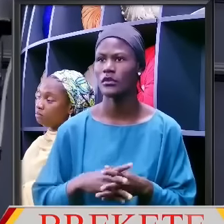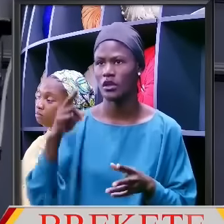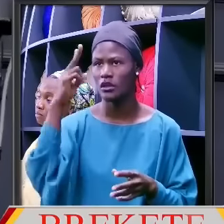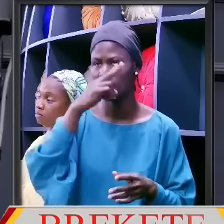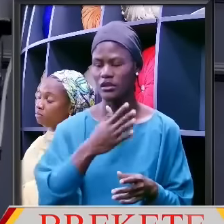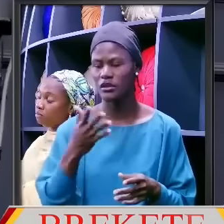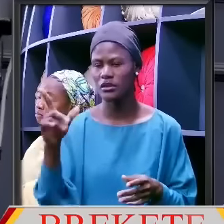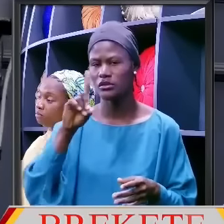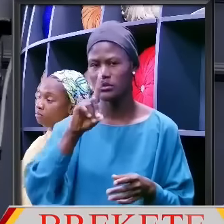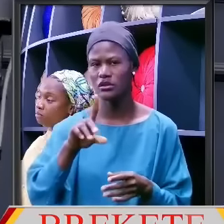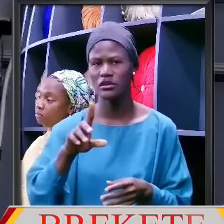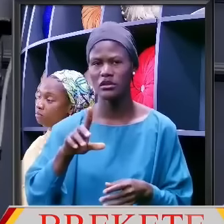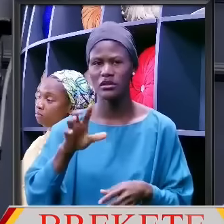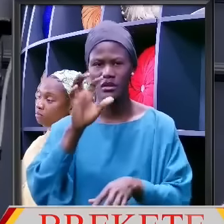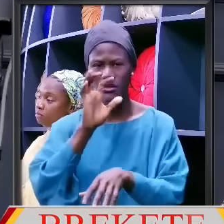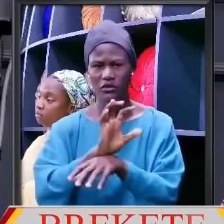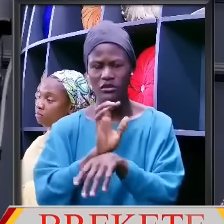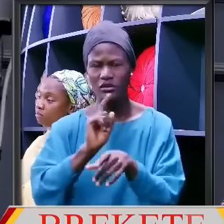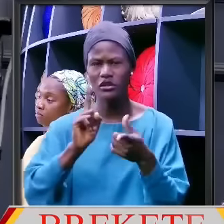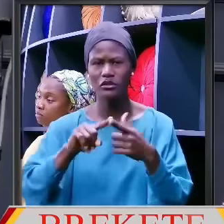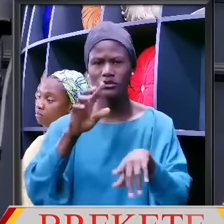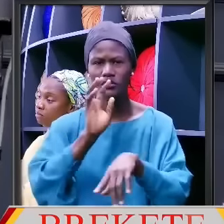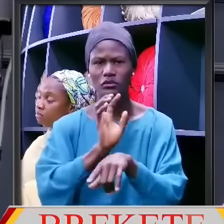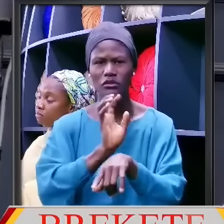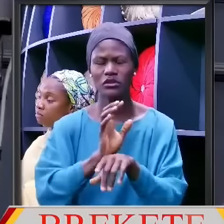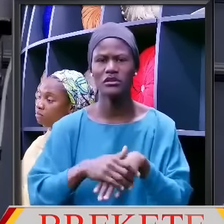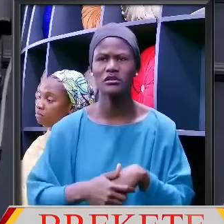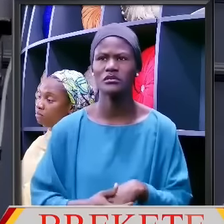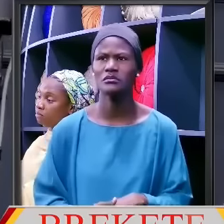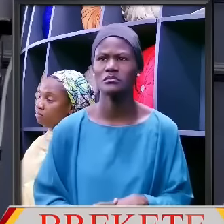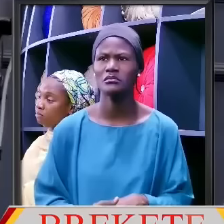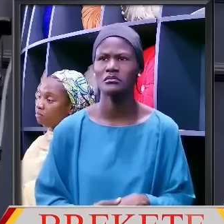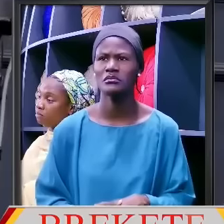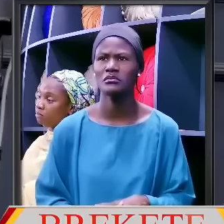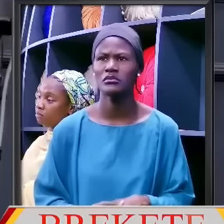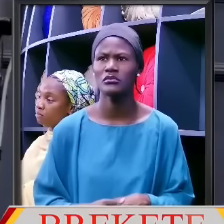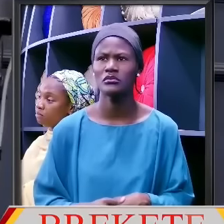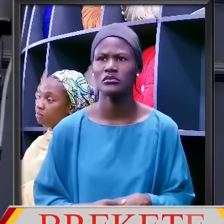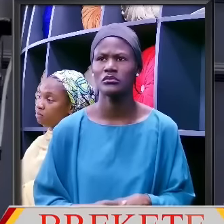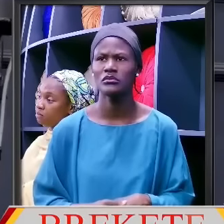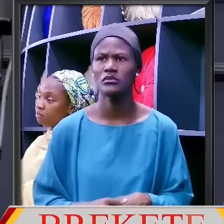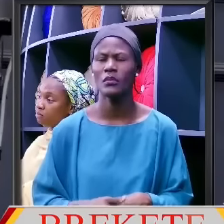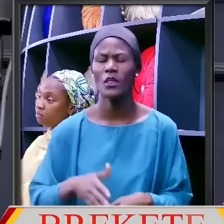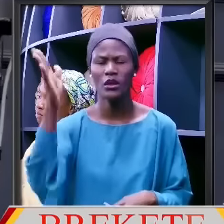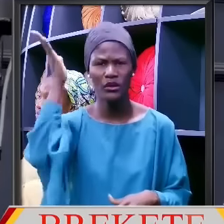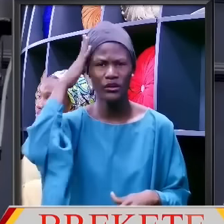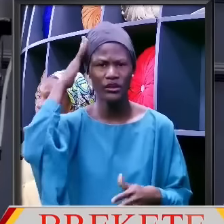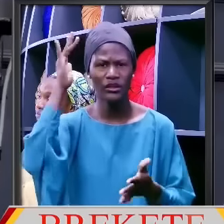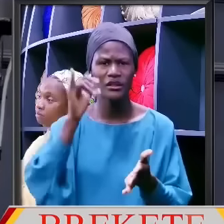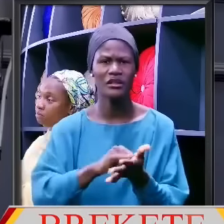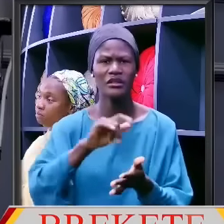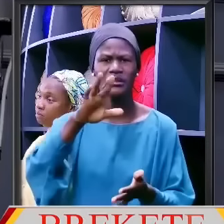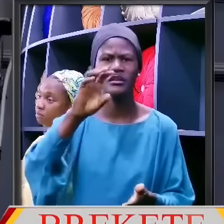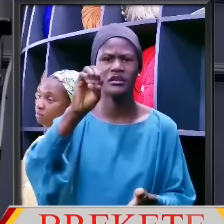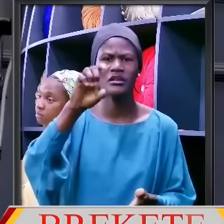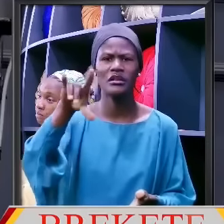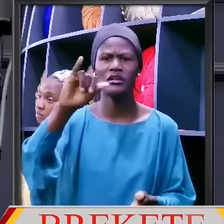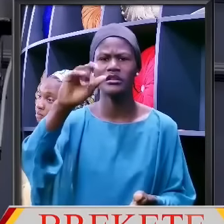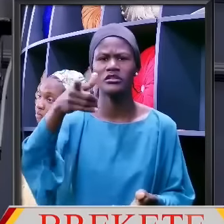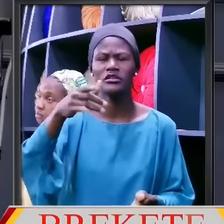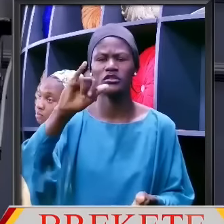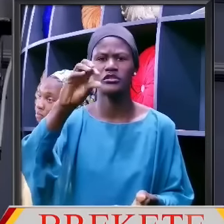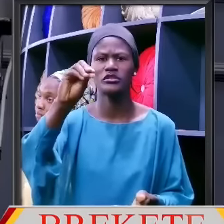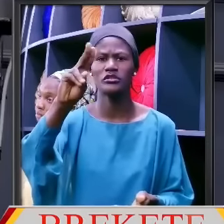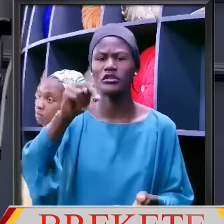this one. Christian to Christian. Make una know say this religion thing